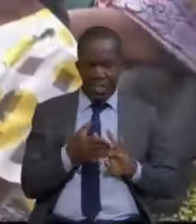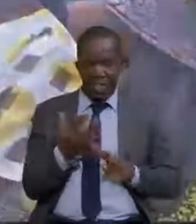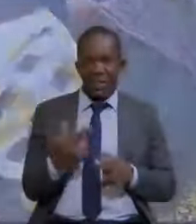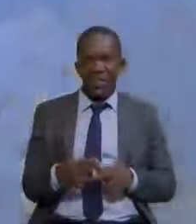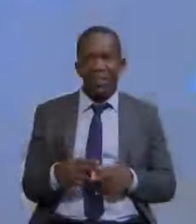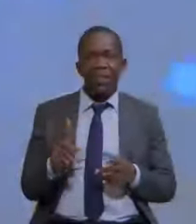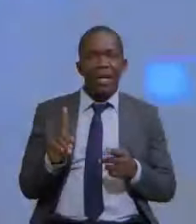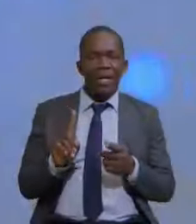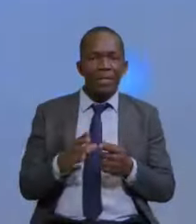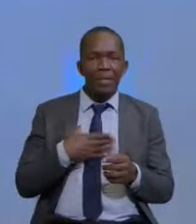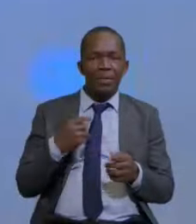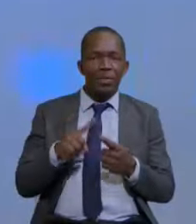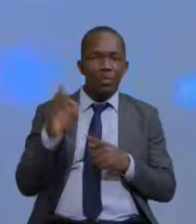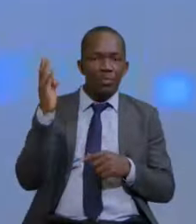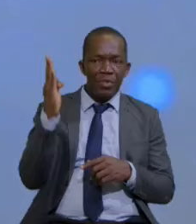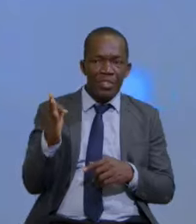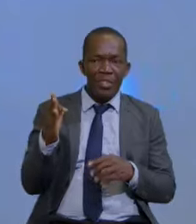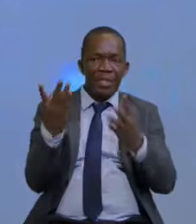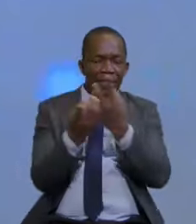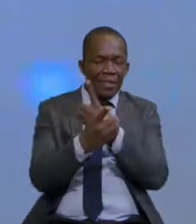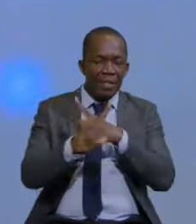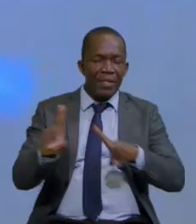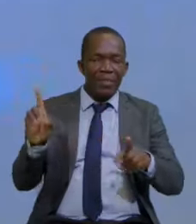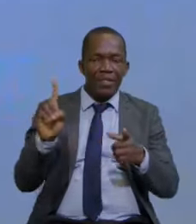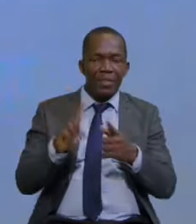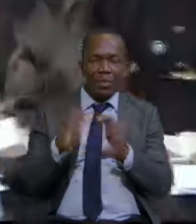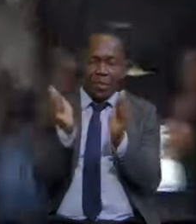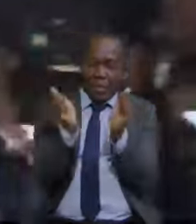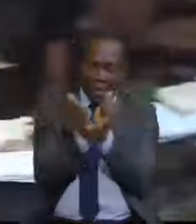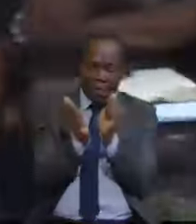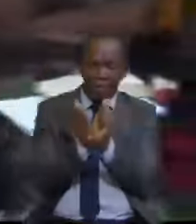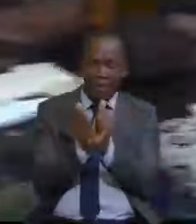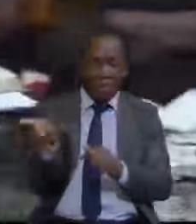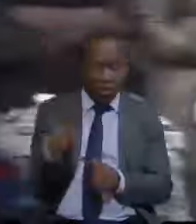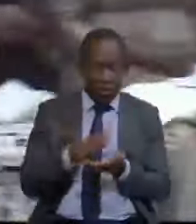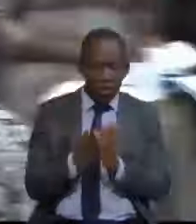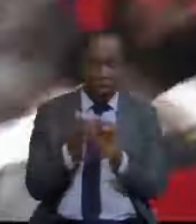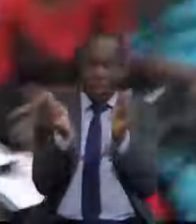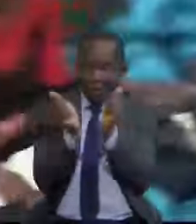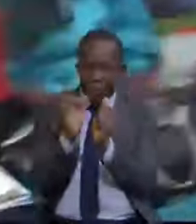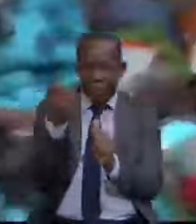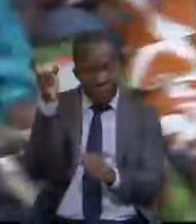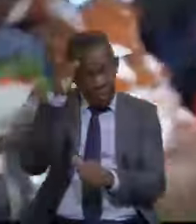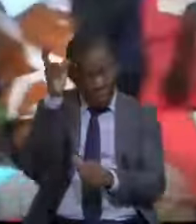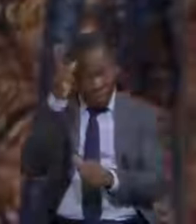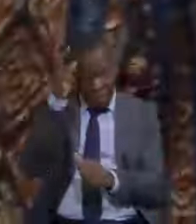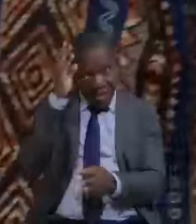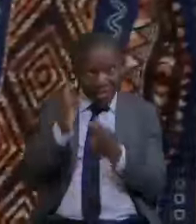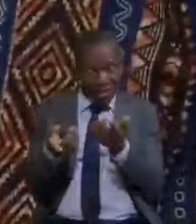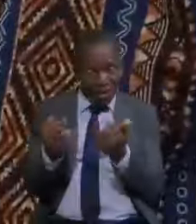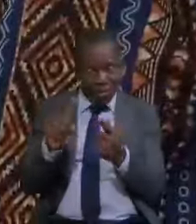You become a captive, a captive of Satan, he'll give you deliverance today. Amen,